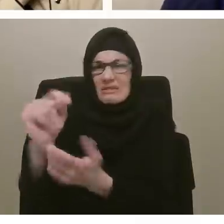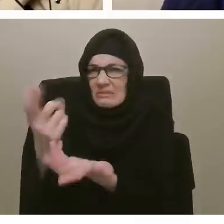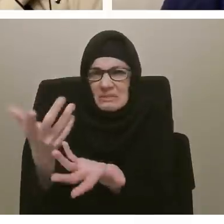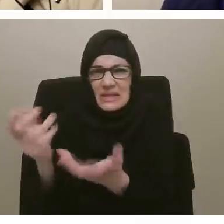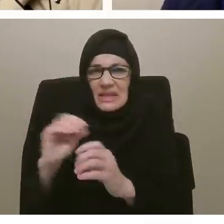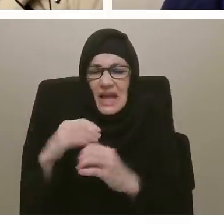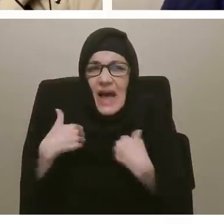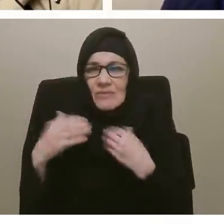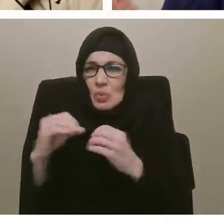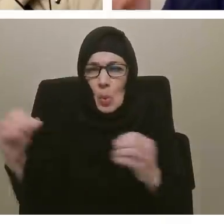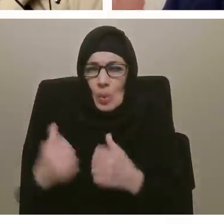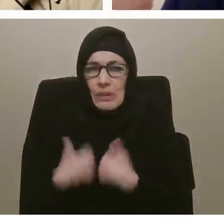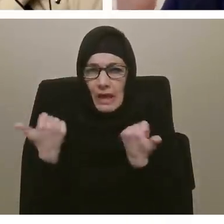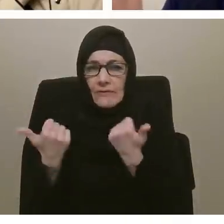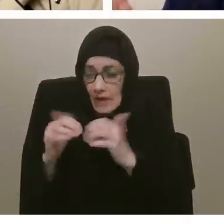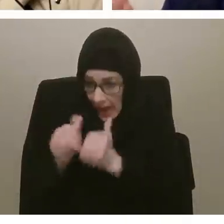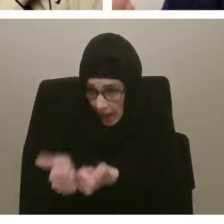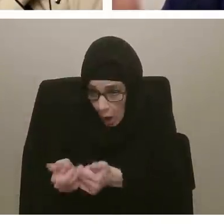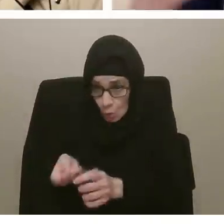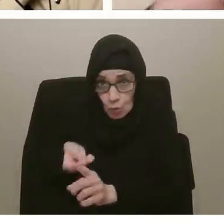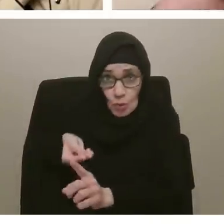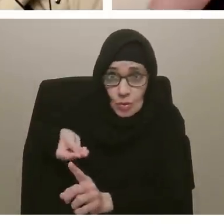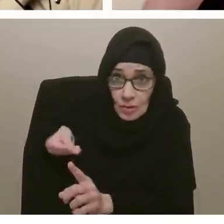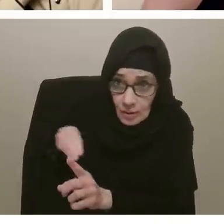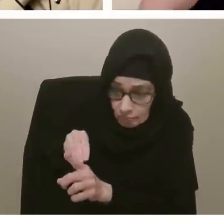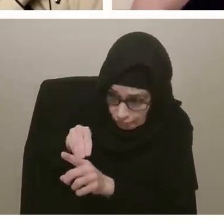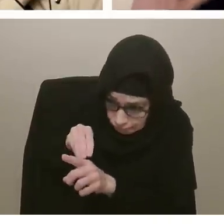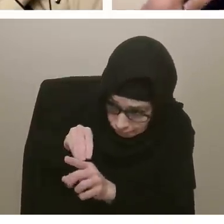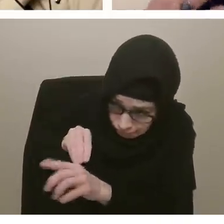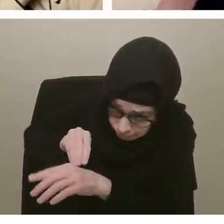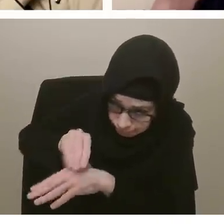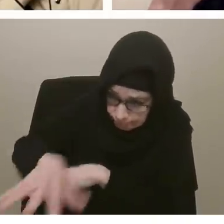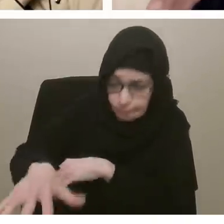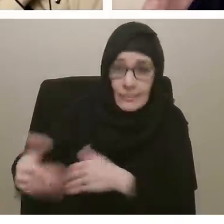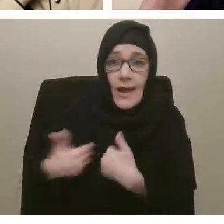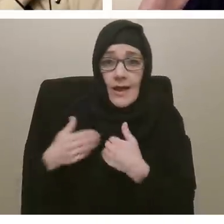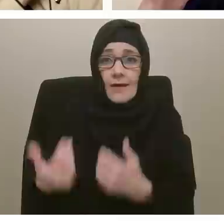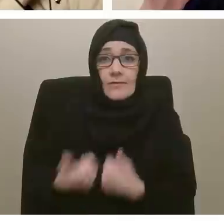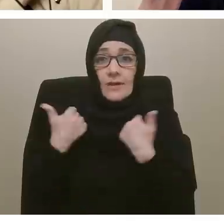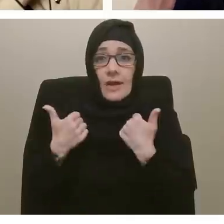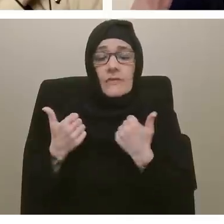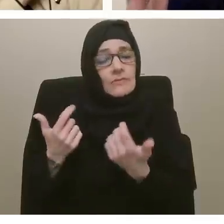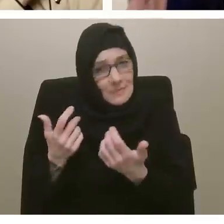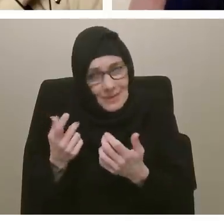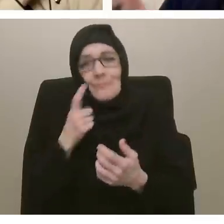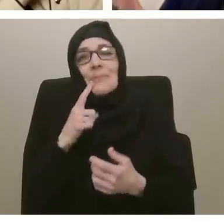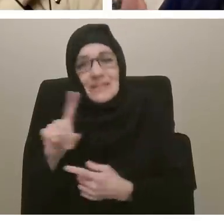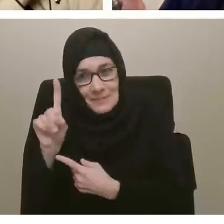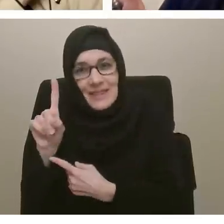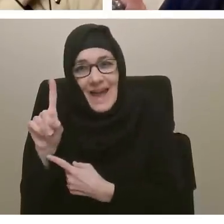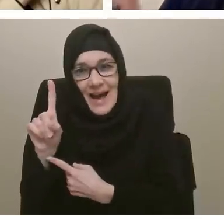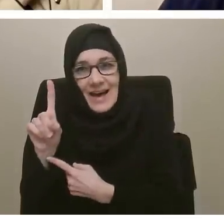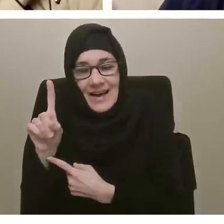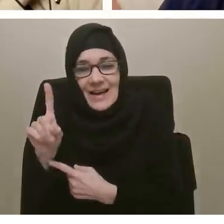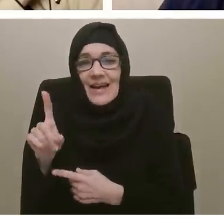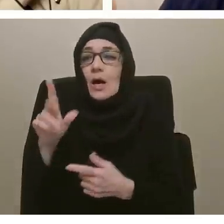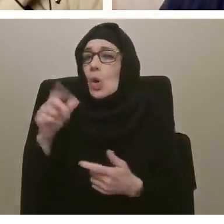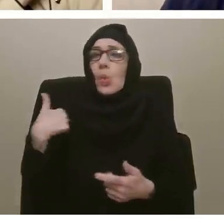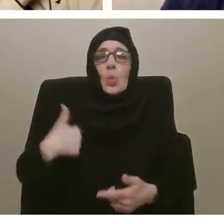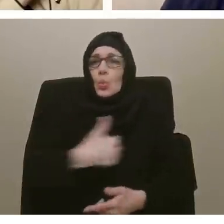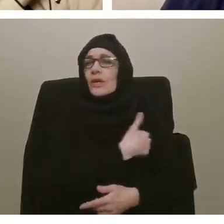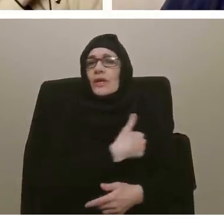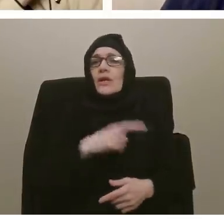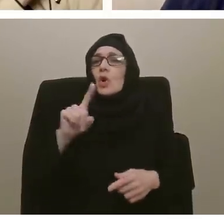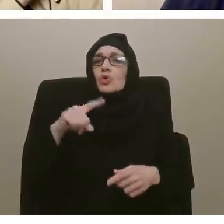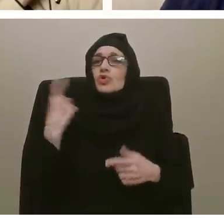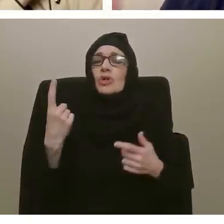to a clot? Bismillah. We are all just a clot. We are this meaty entity that's lifeless, soulless,